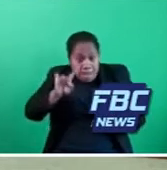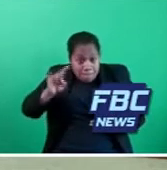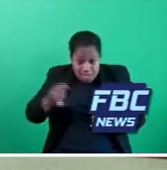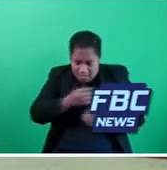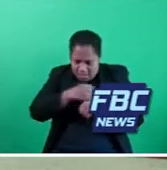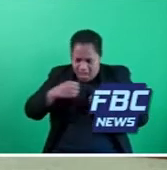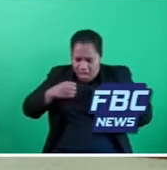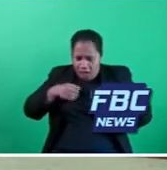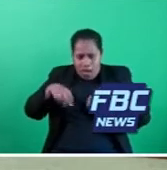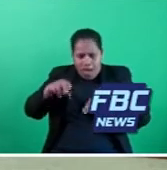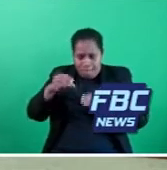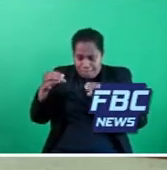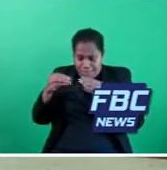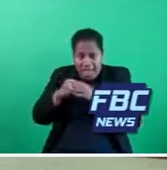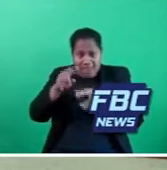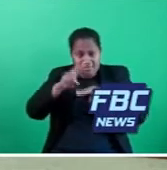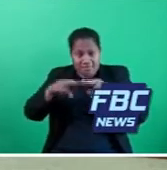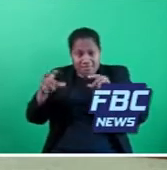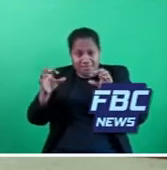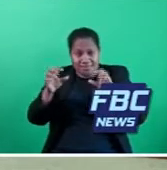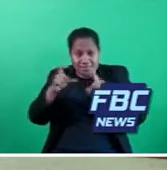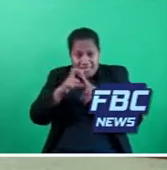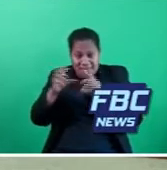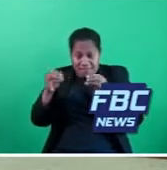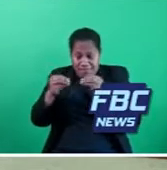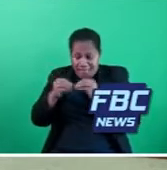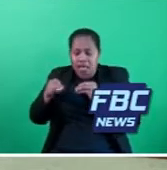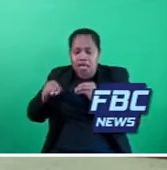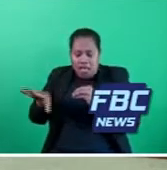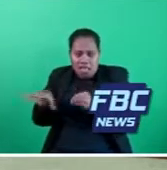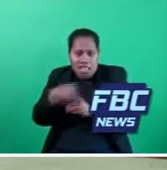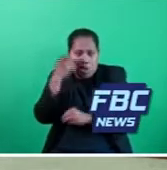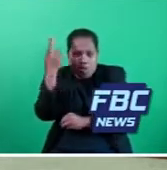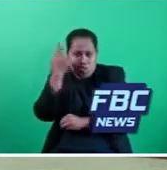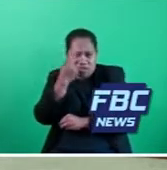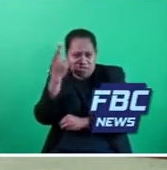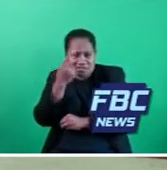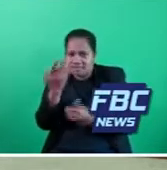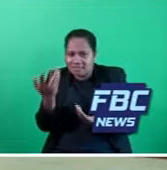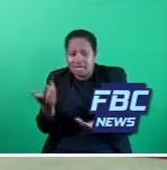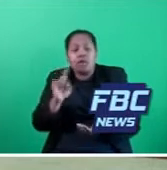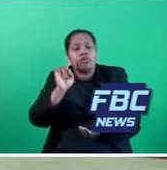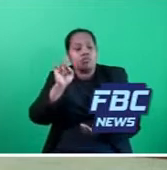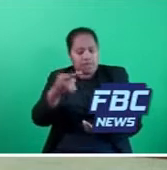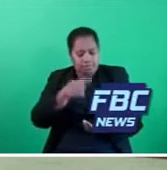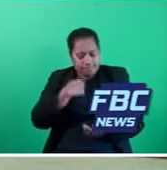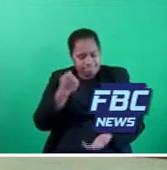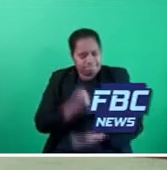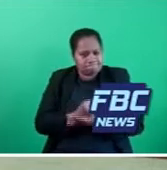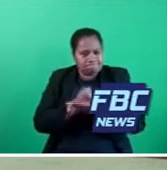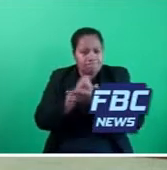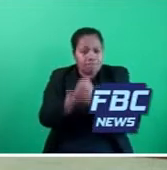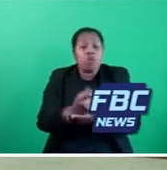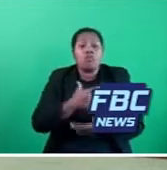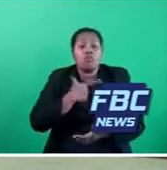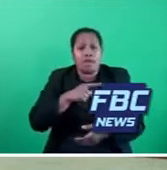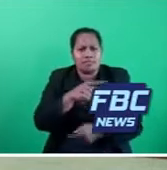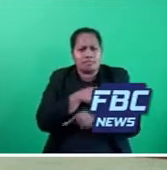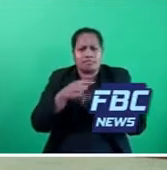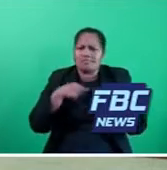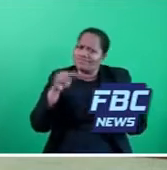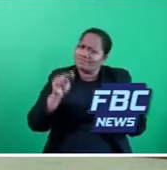takes the risk. And for that reason, Mr. Speaker, sir, I support the motion because we need bank